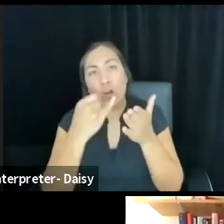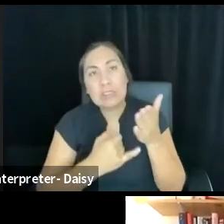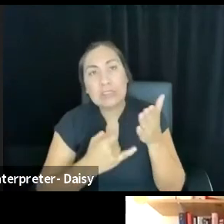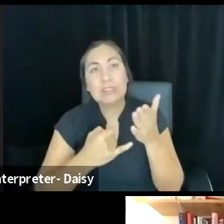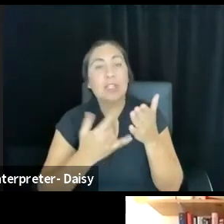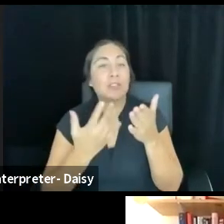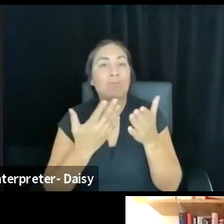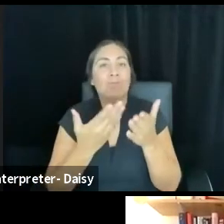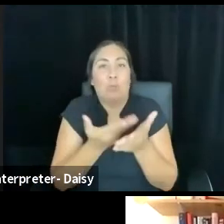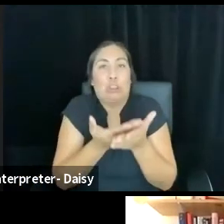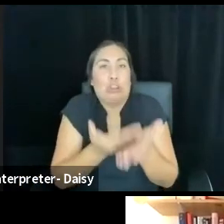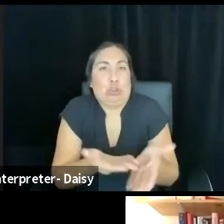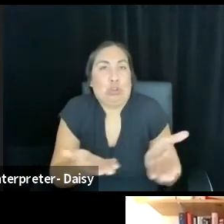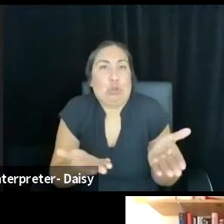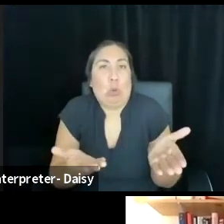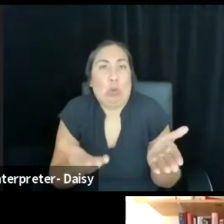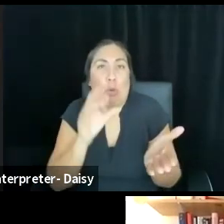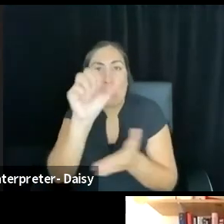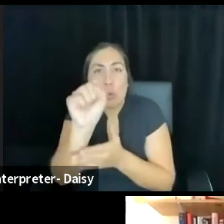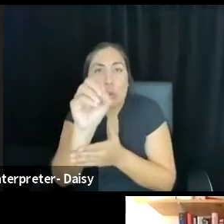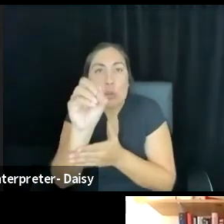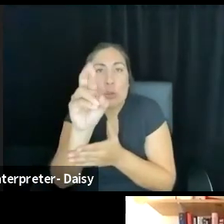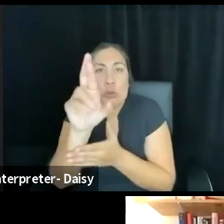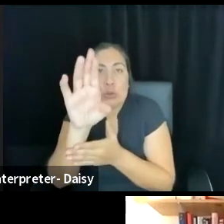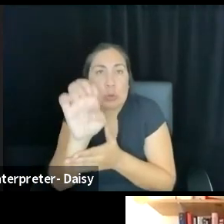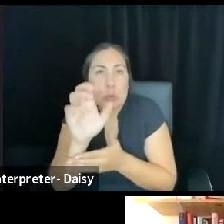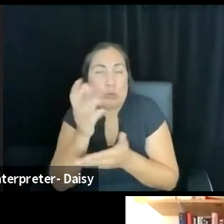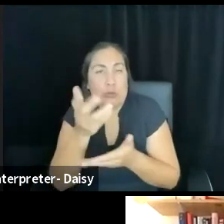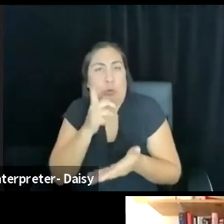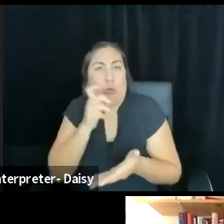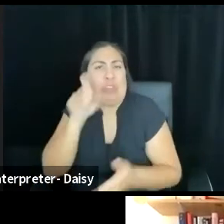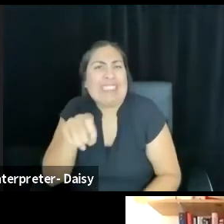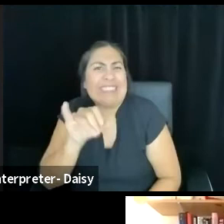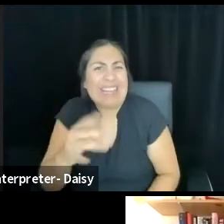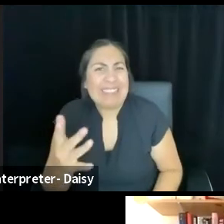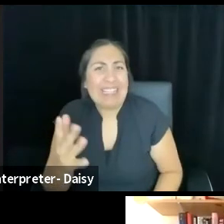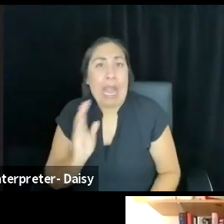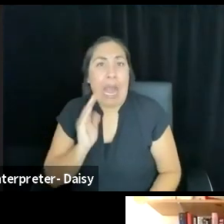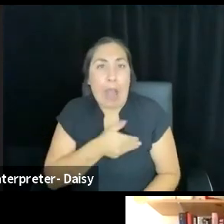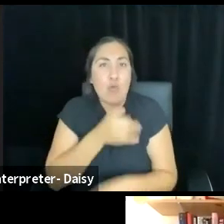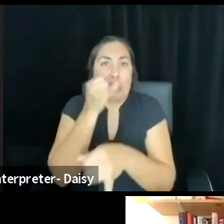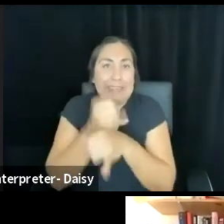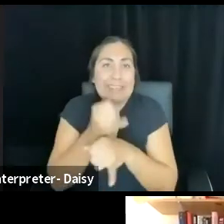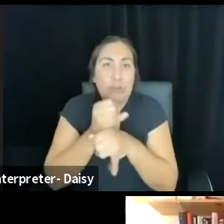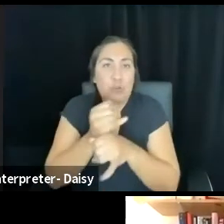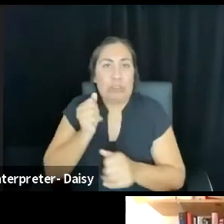source. And that's what our institutions are.